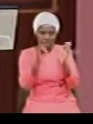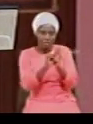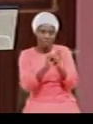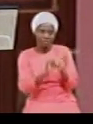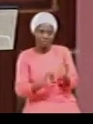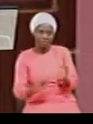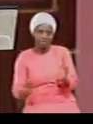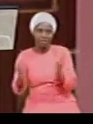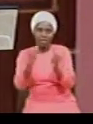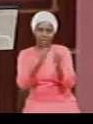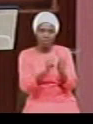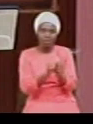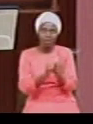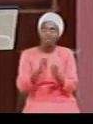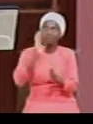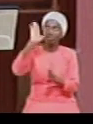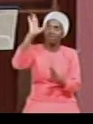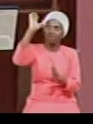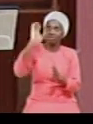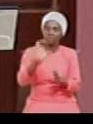identifying with his cross,